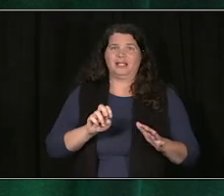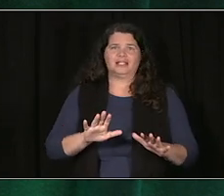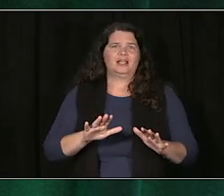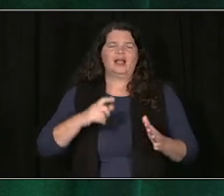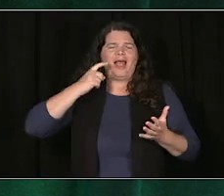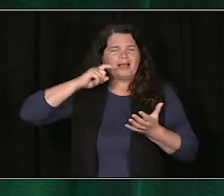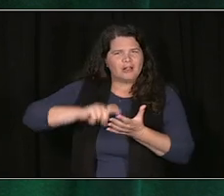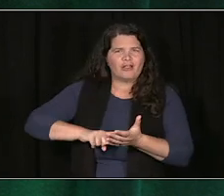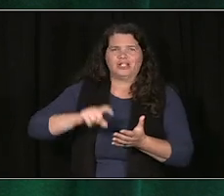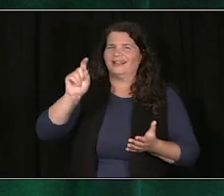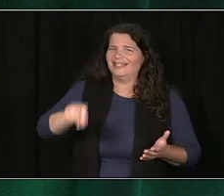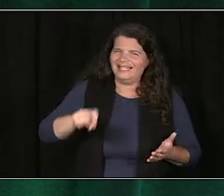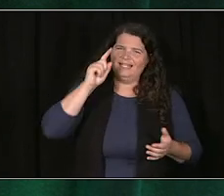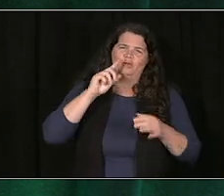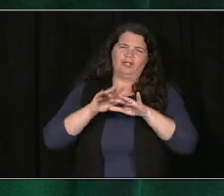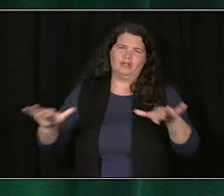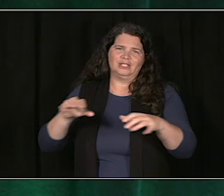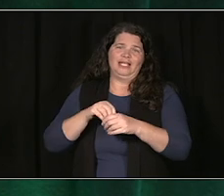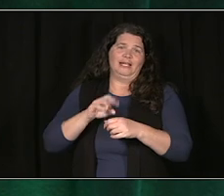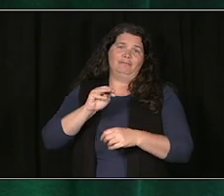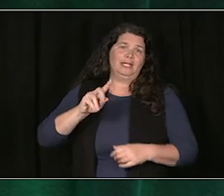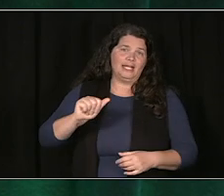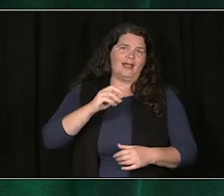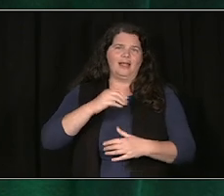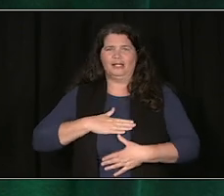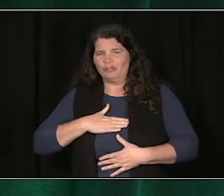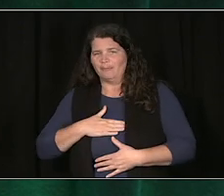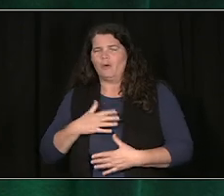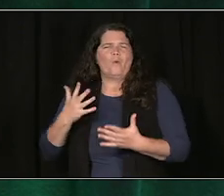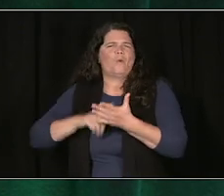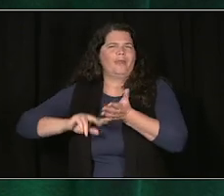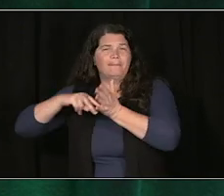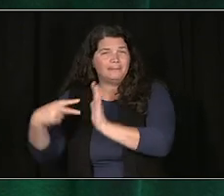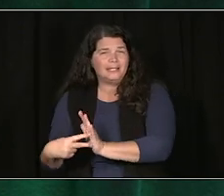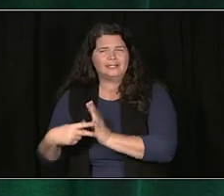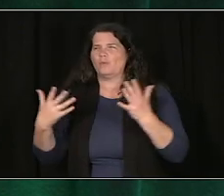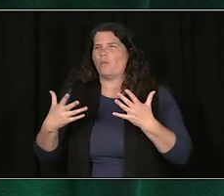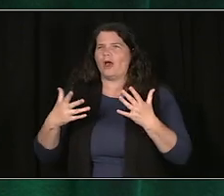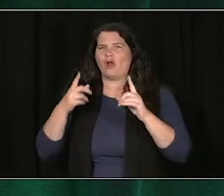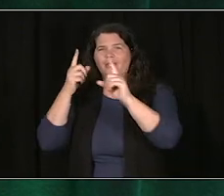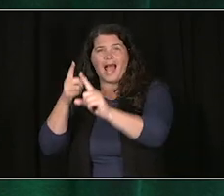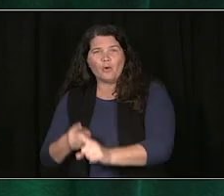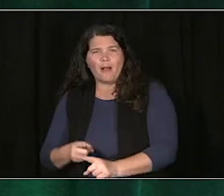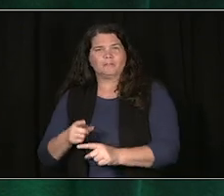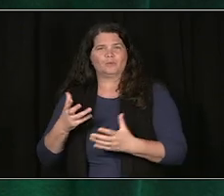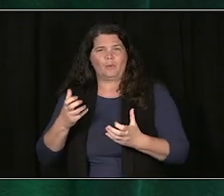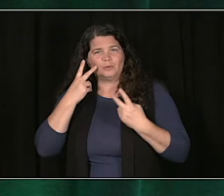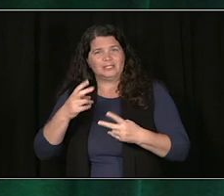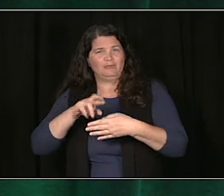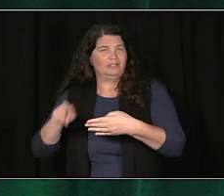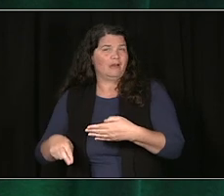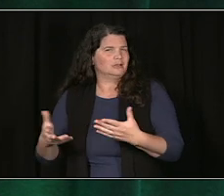for diversity in media and entertainment and what it means and the outcomes that, you know, I wanted to be a part of it. I